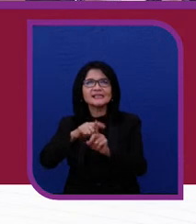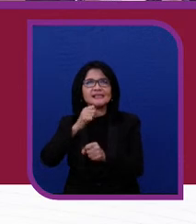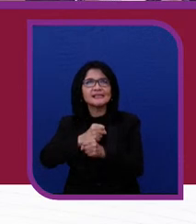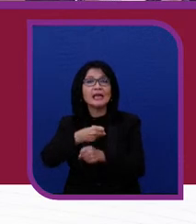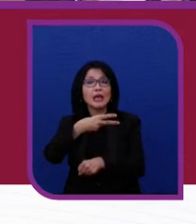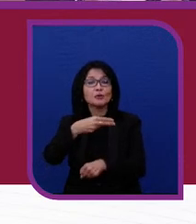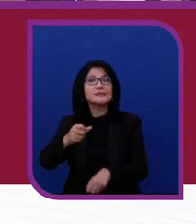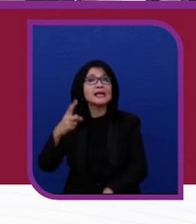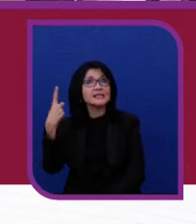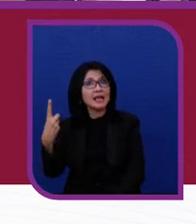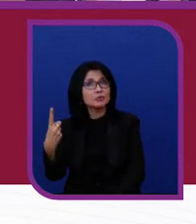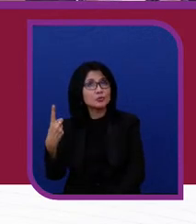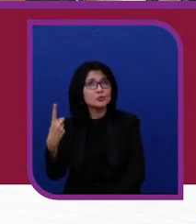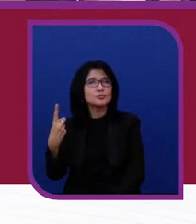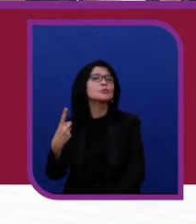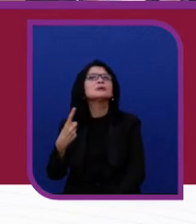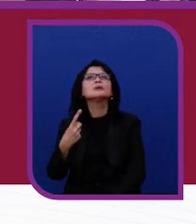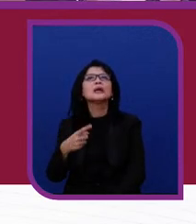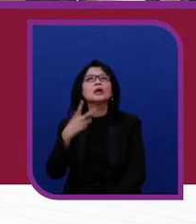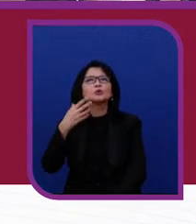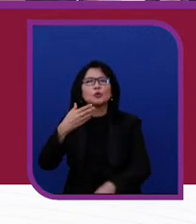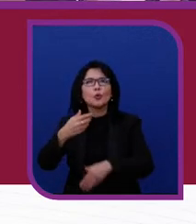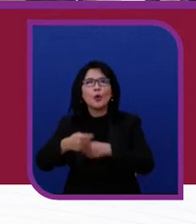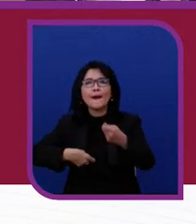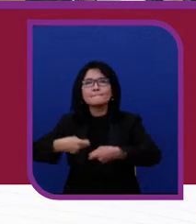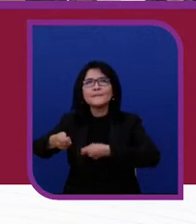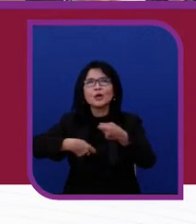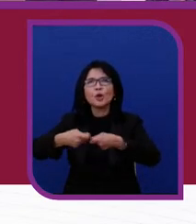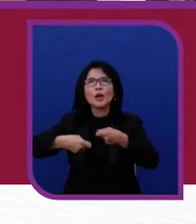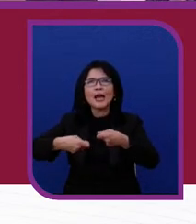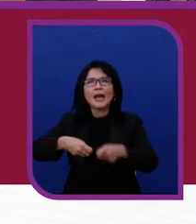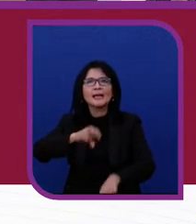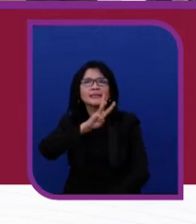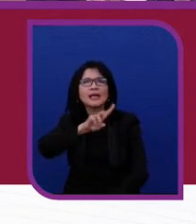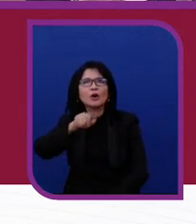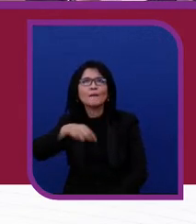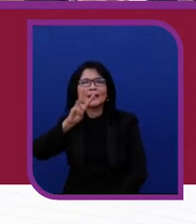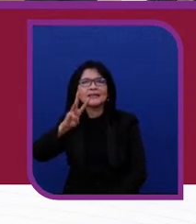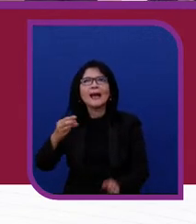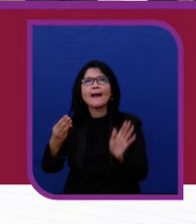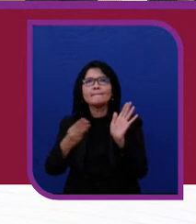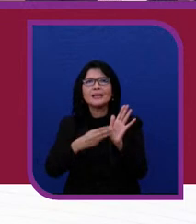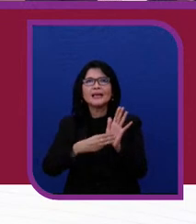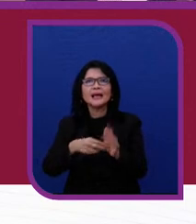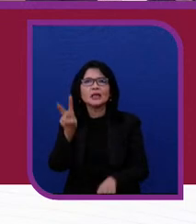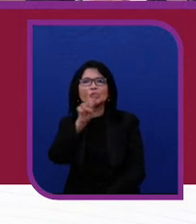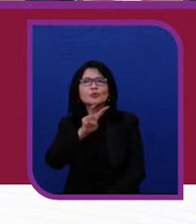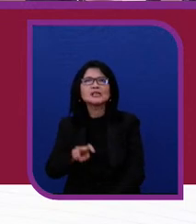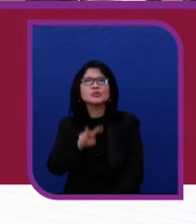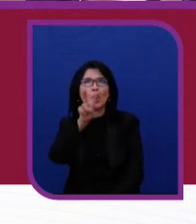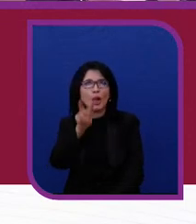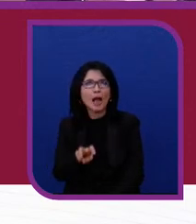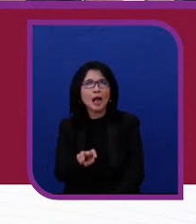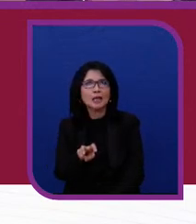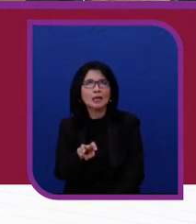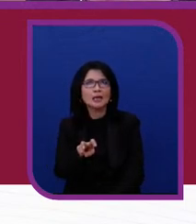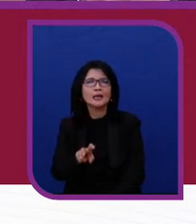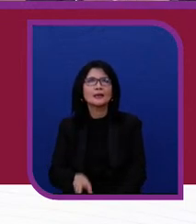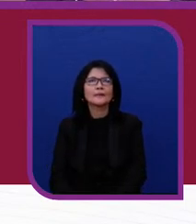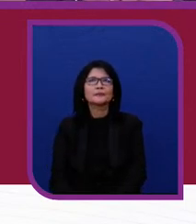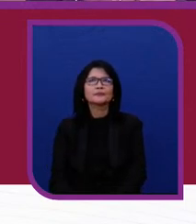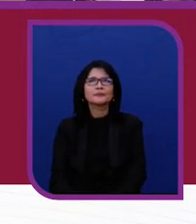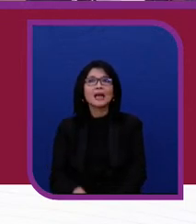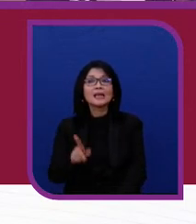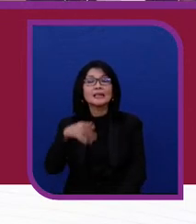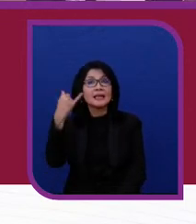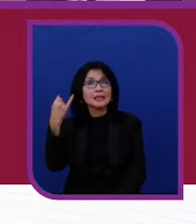diamini sedang miliki o'roti poin tiga billion US Dollar software and last but not least this